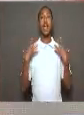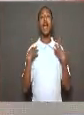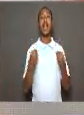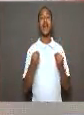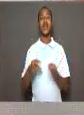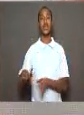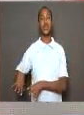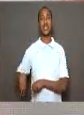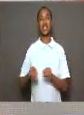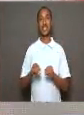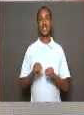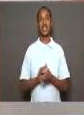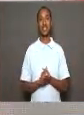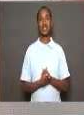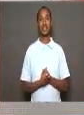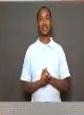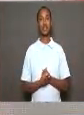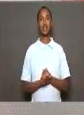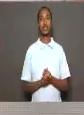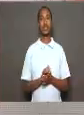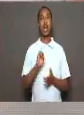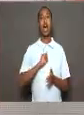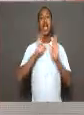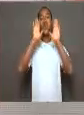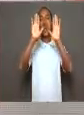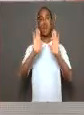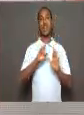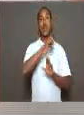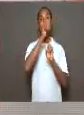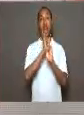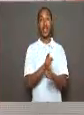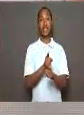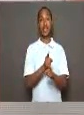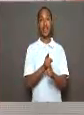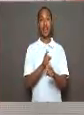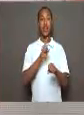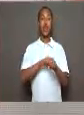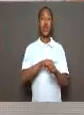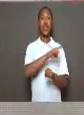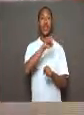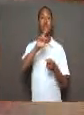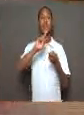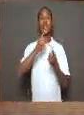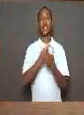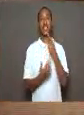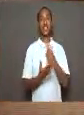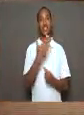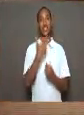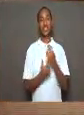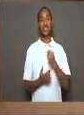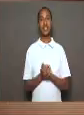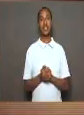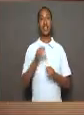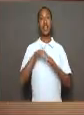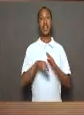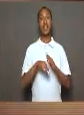Hello, students. I wonder what answers you thought of during your discussion. In